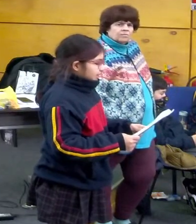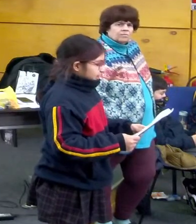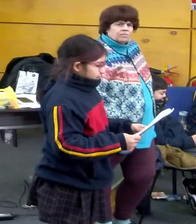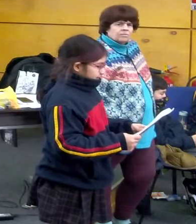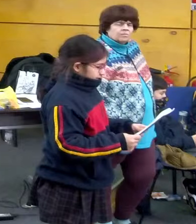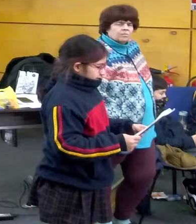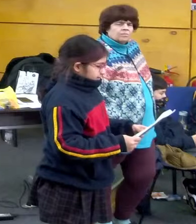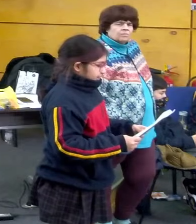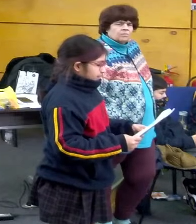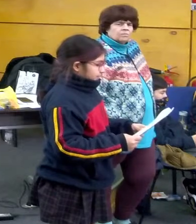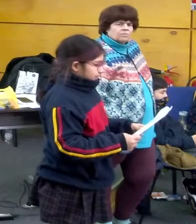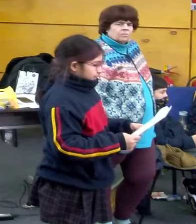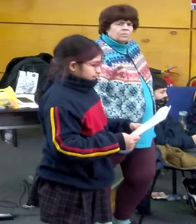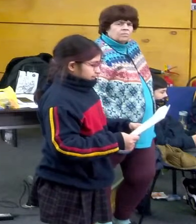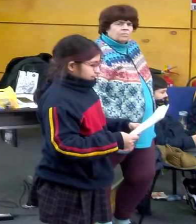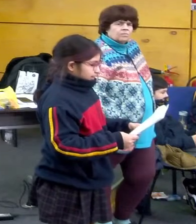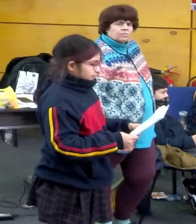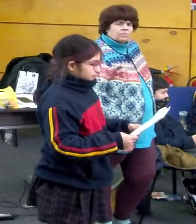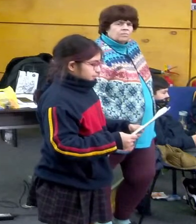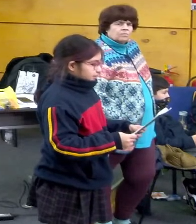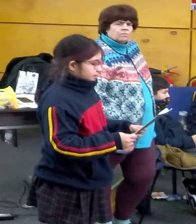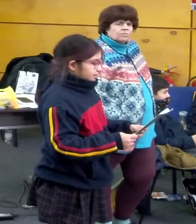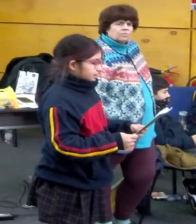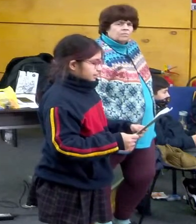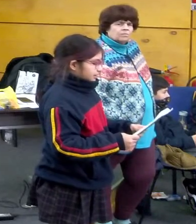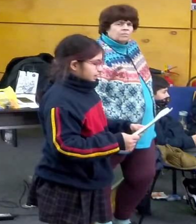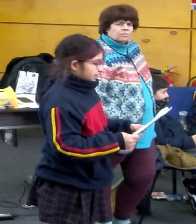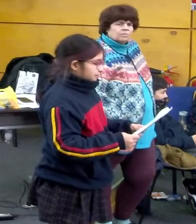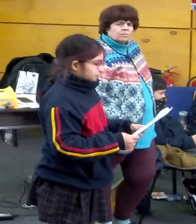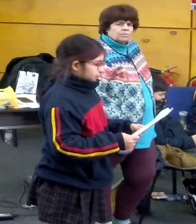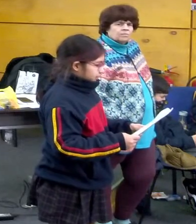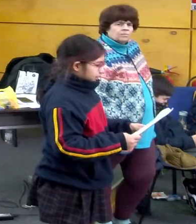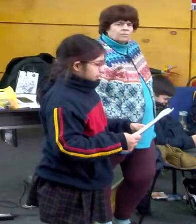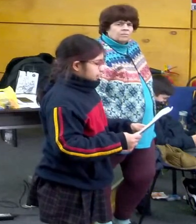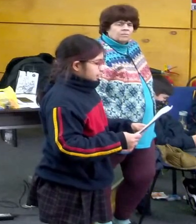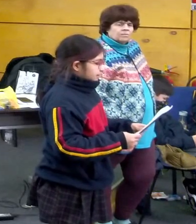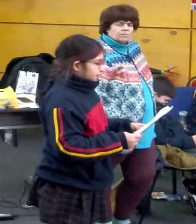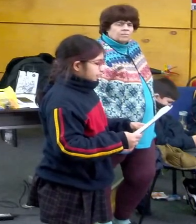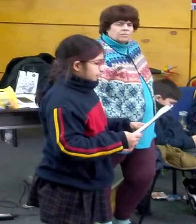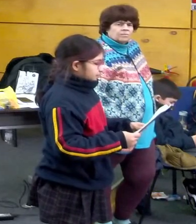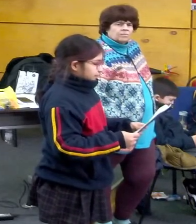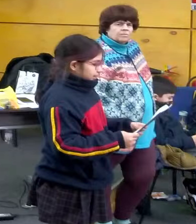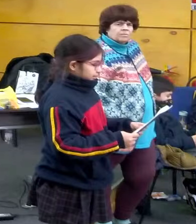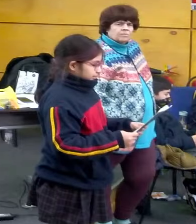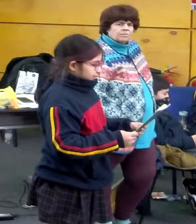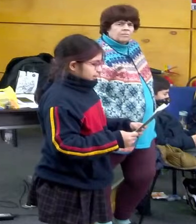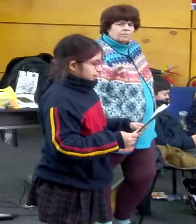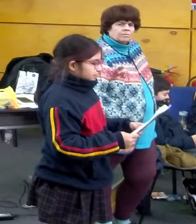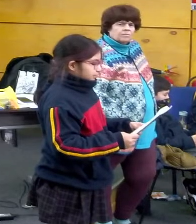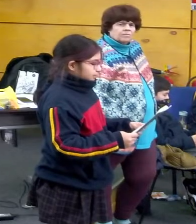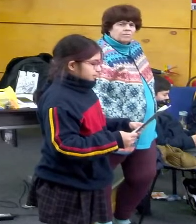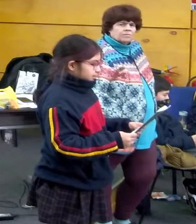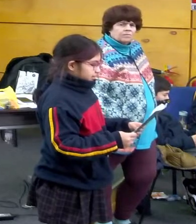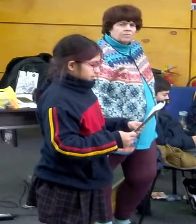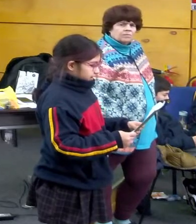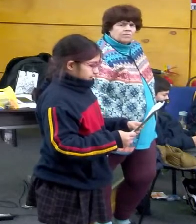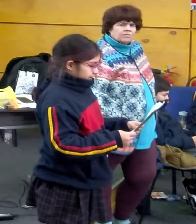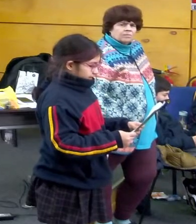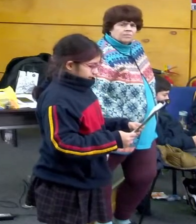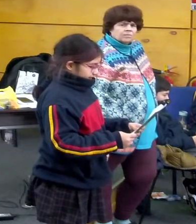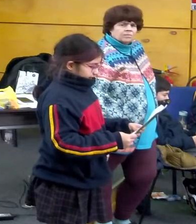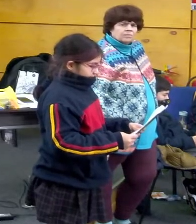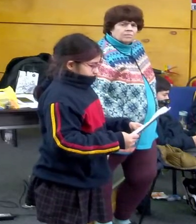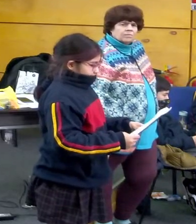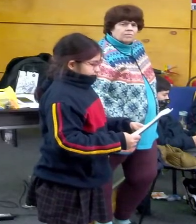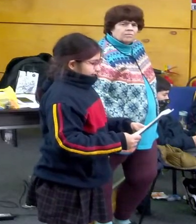lullaby. The rain makes steel pools on the sidewalk. The rain makes running pools